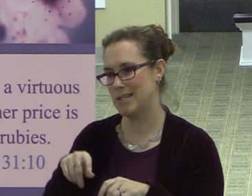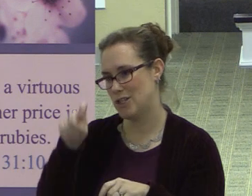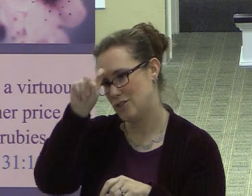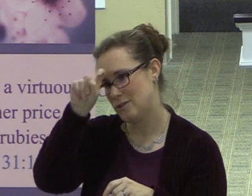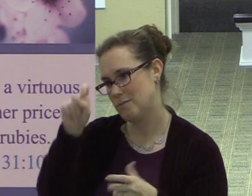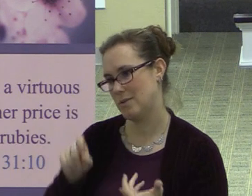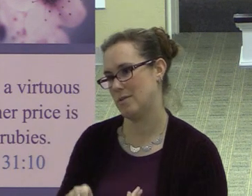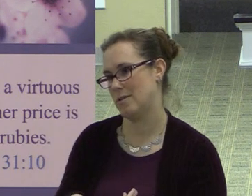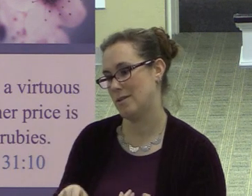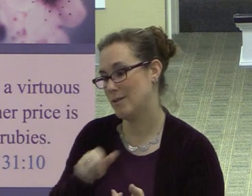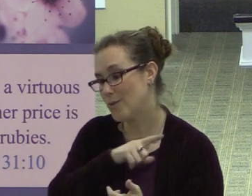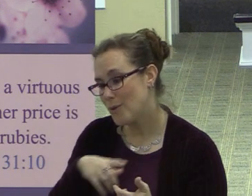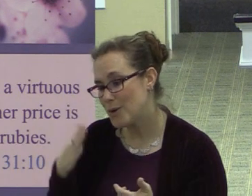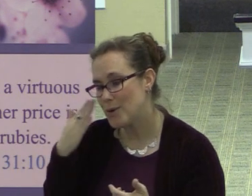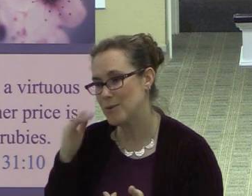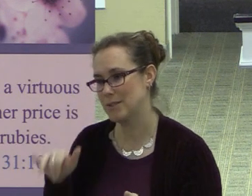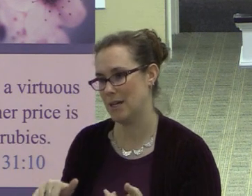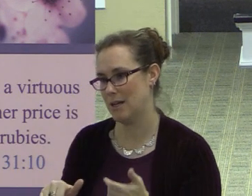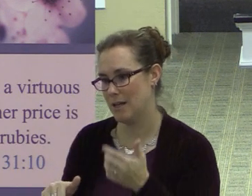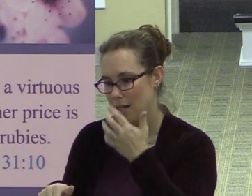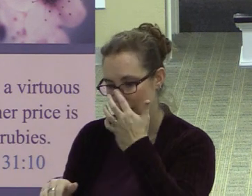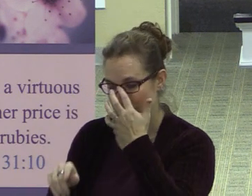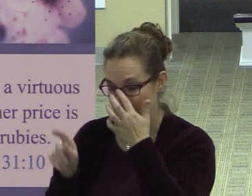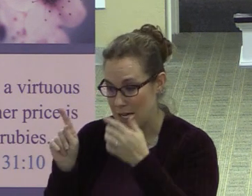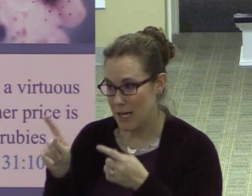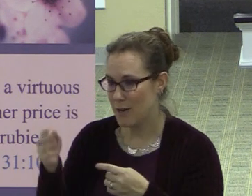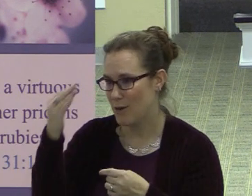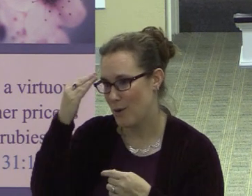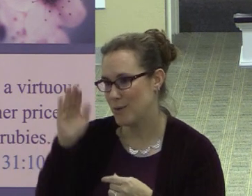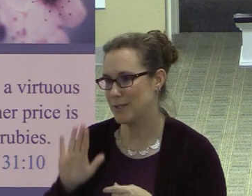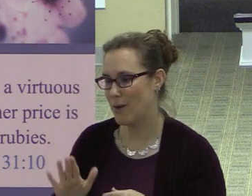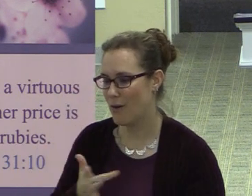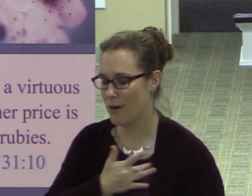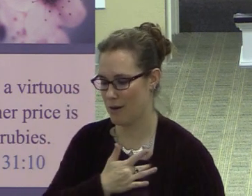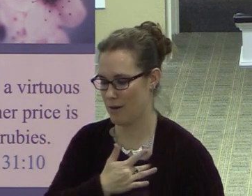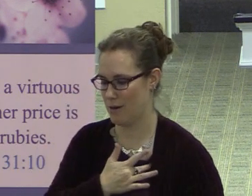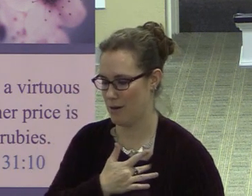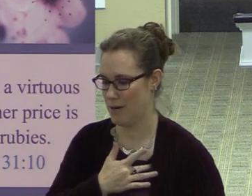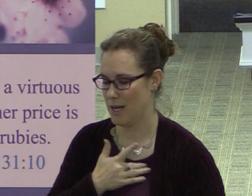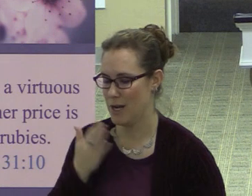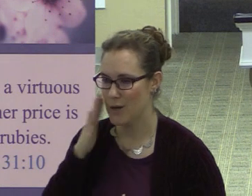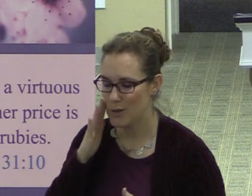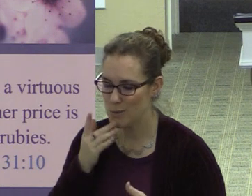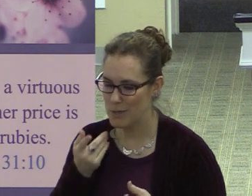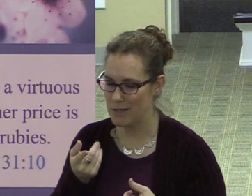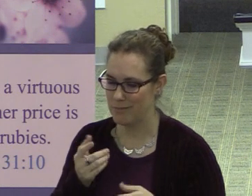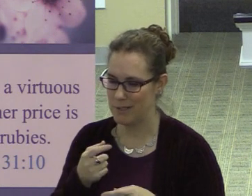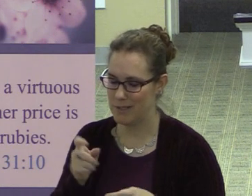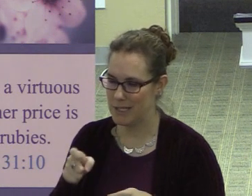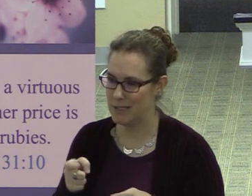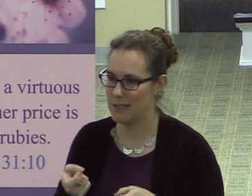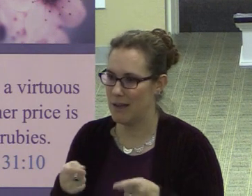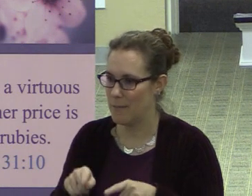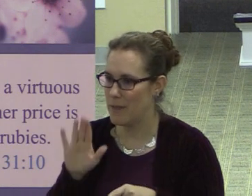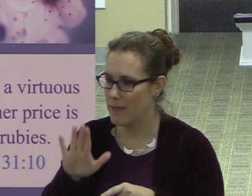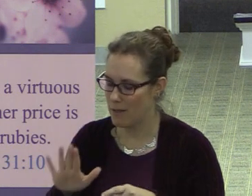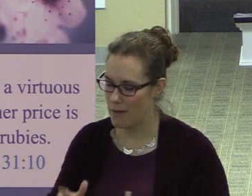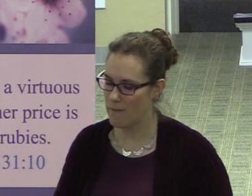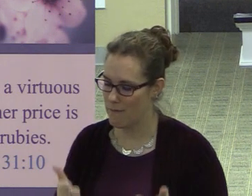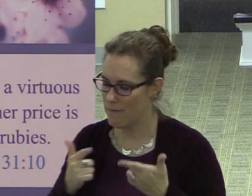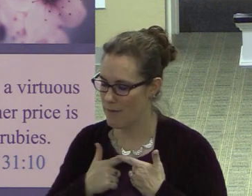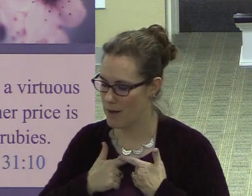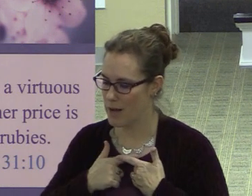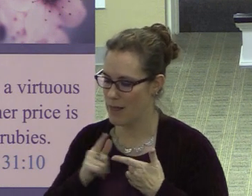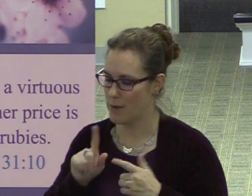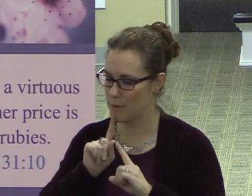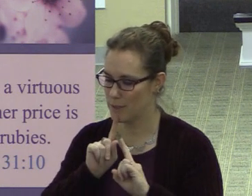that. He knows their heart. He knows where they're at spiritually. He knows what needs to take place in their life. Their response to this is not